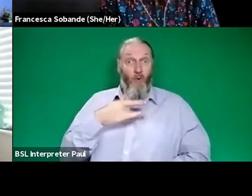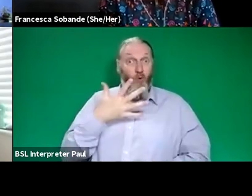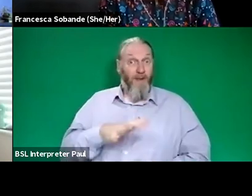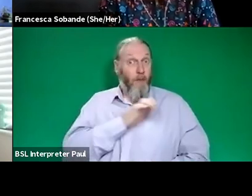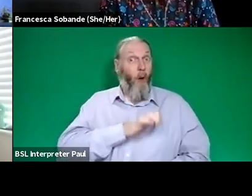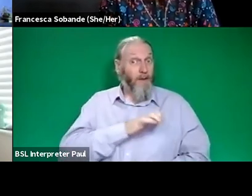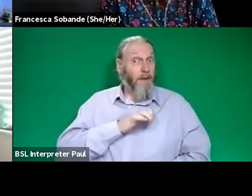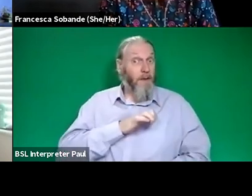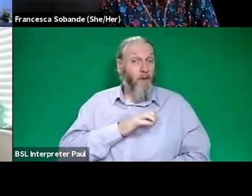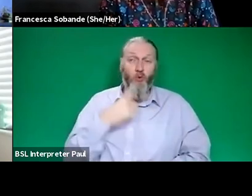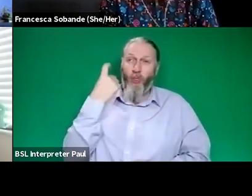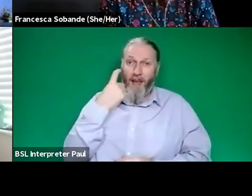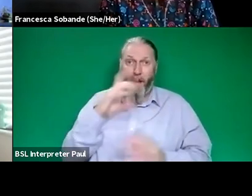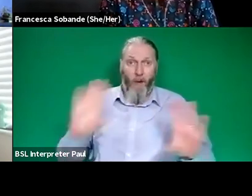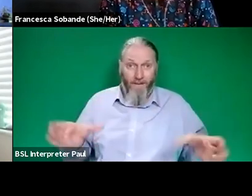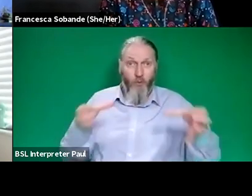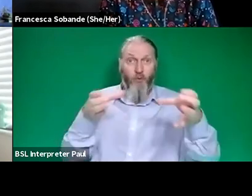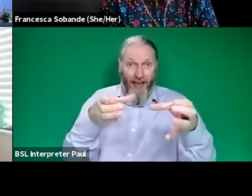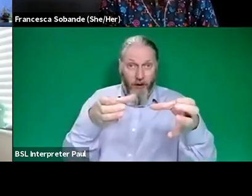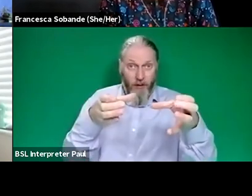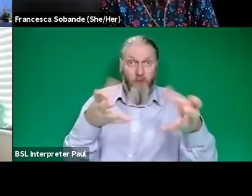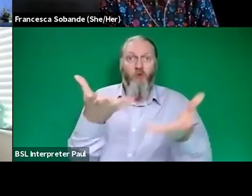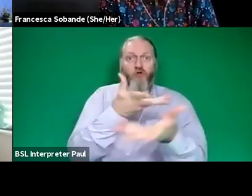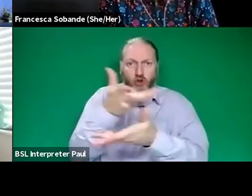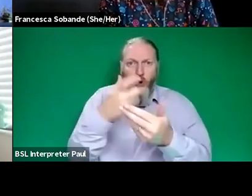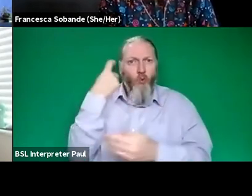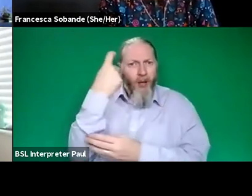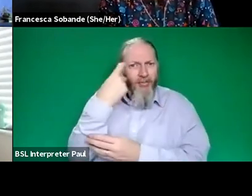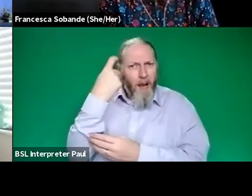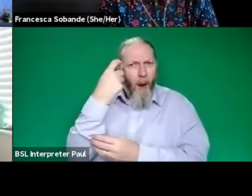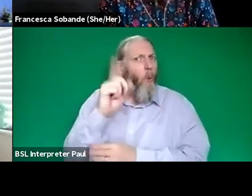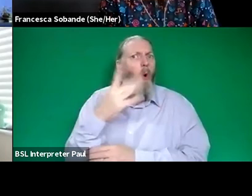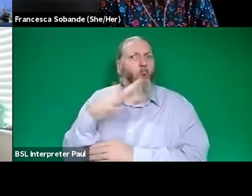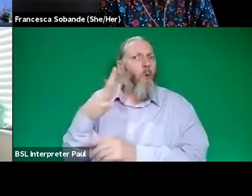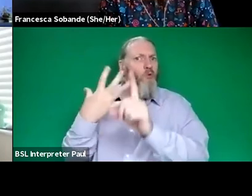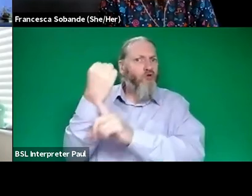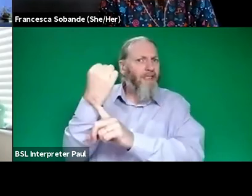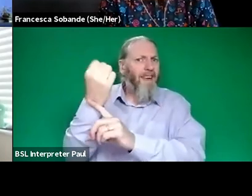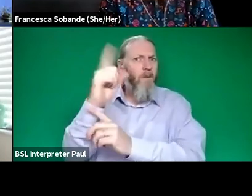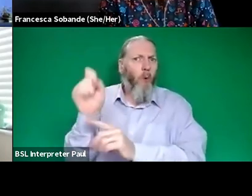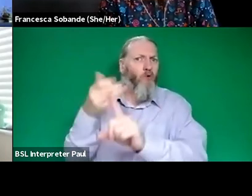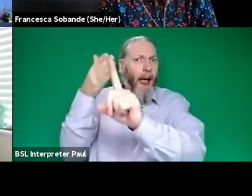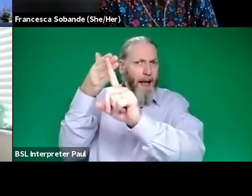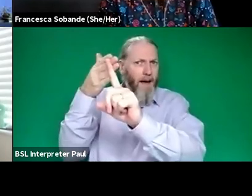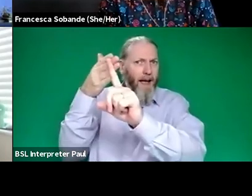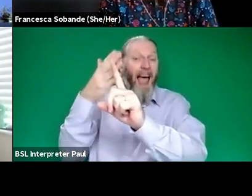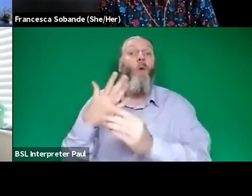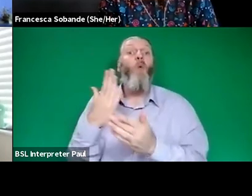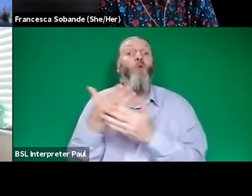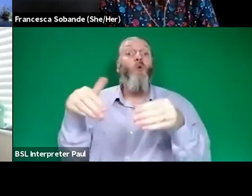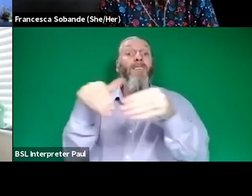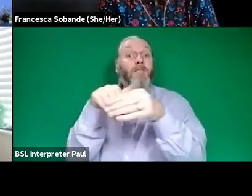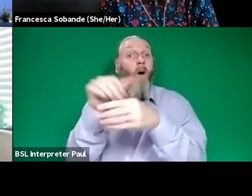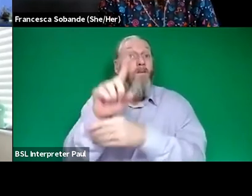to develop common ground, to work out what it is that you're working towards, and to enfranchise people from as early on as possible. So if you've had the